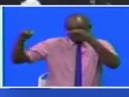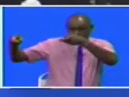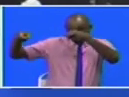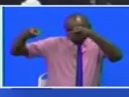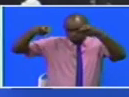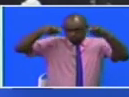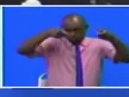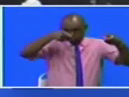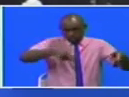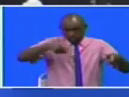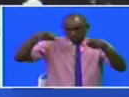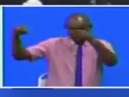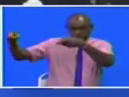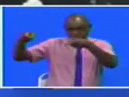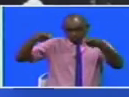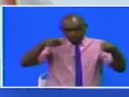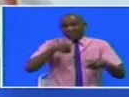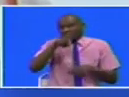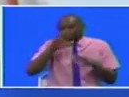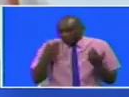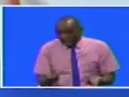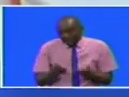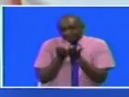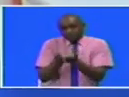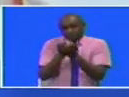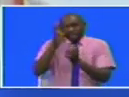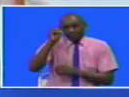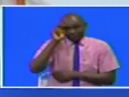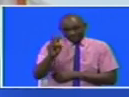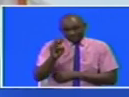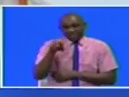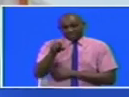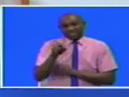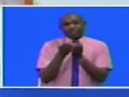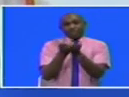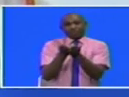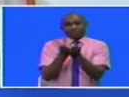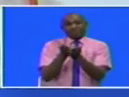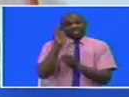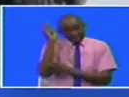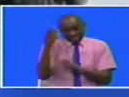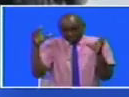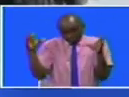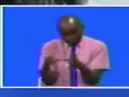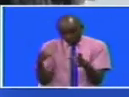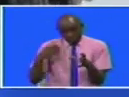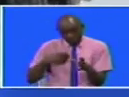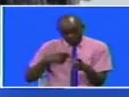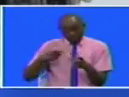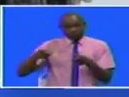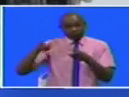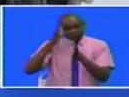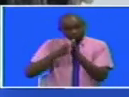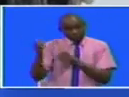the diesel locomotives, which were on board the MV Kota Bistari. The second batch of locomotives will be